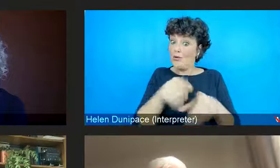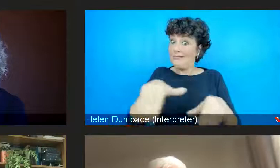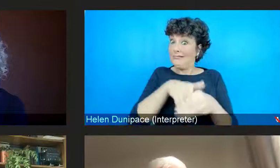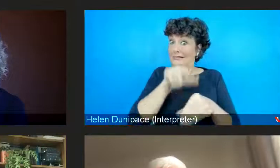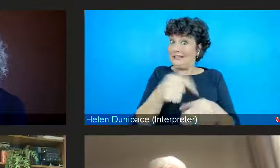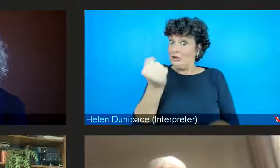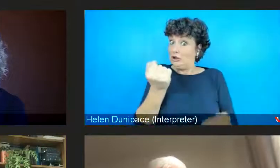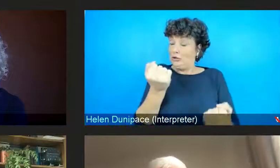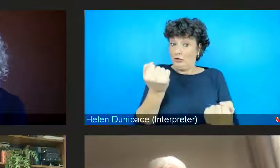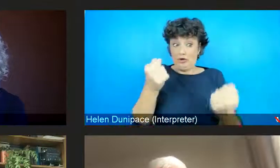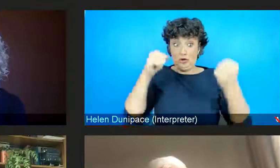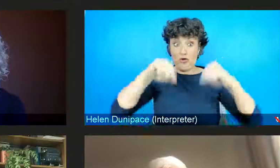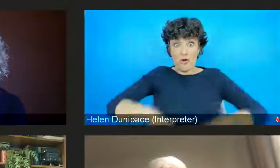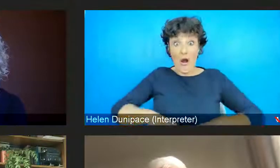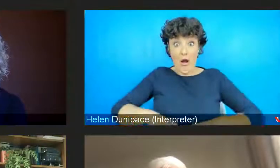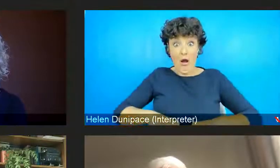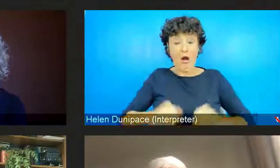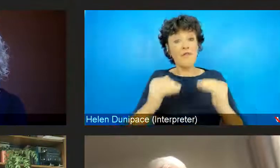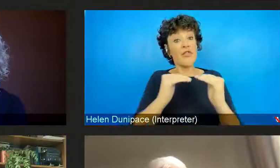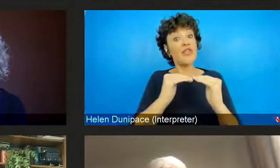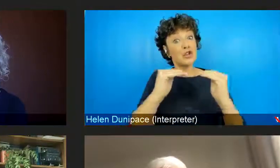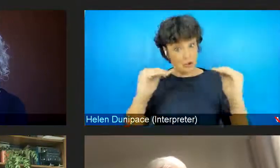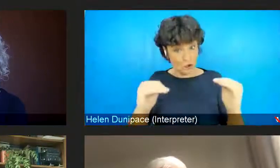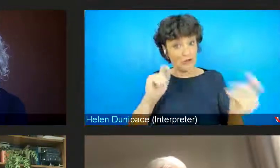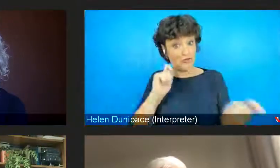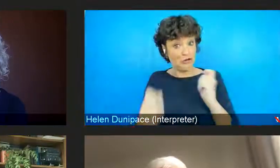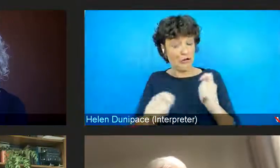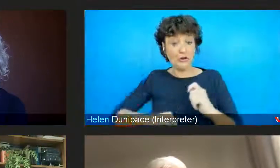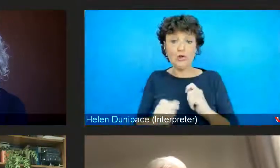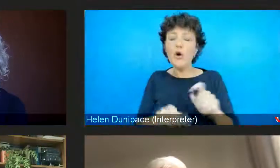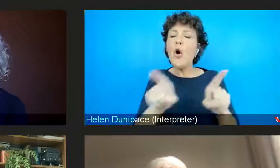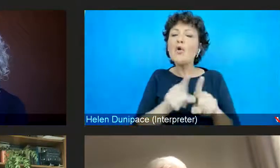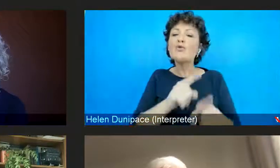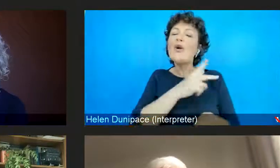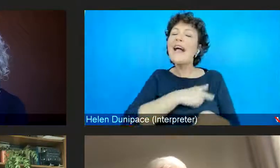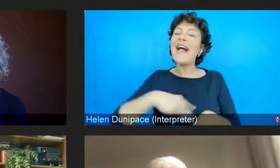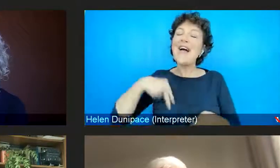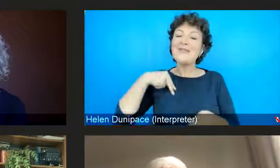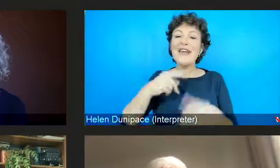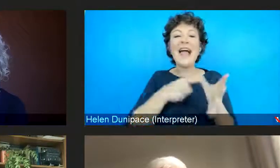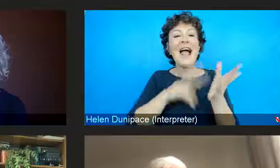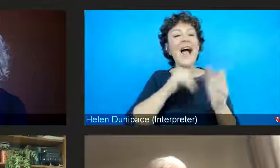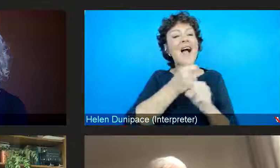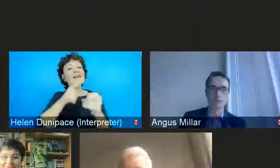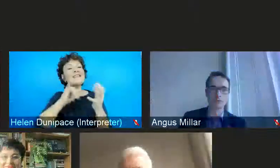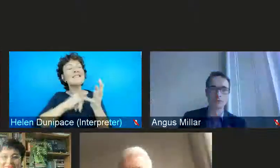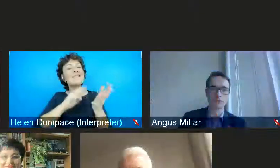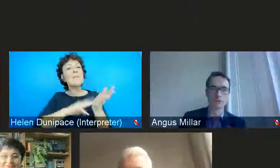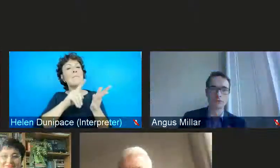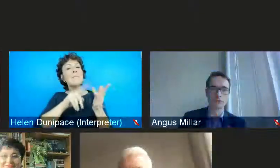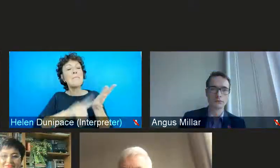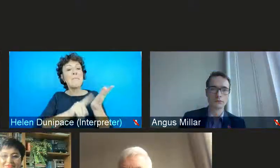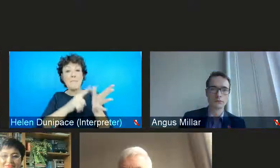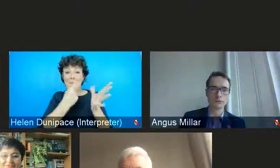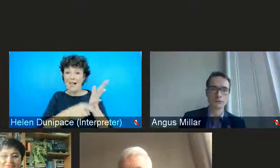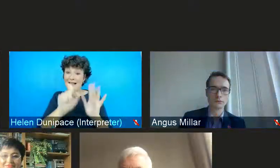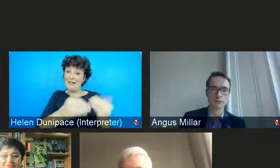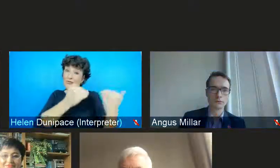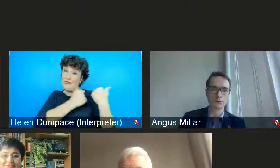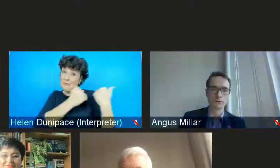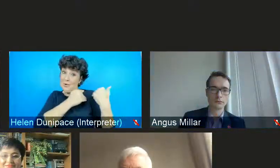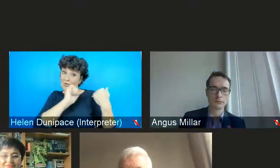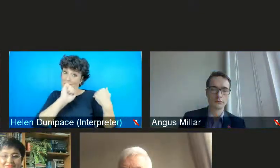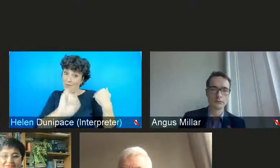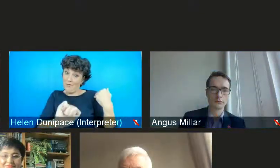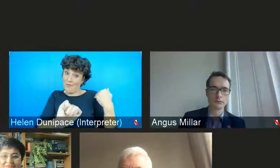in Scotland. And Councillor Angus Miller, who is chair of Environment, Sustainability and Carbon Reduction Committee at Glasgow